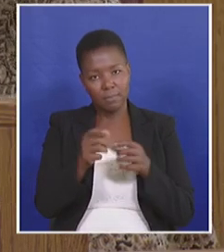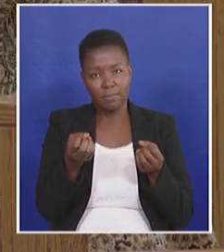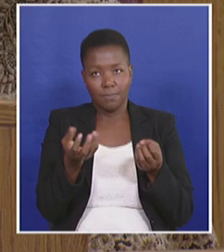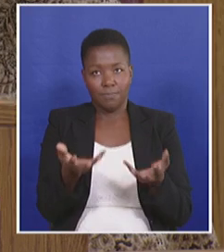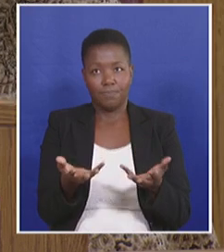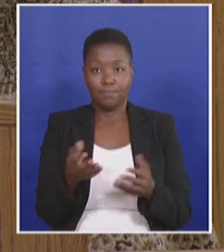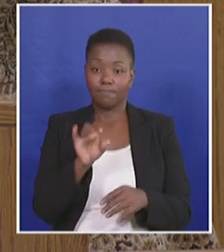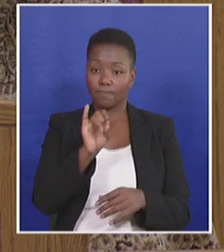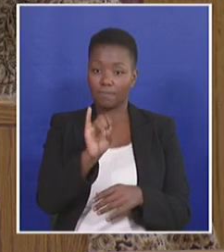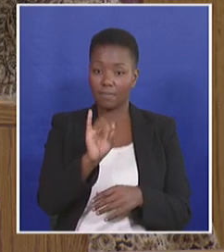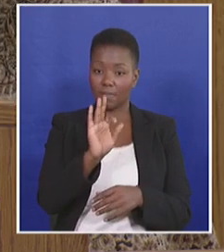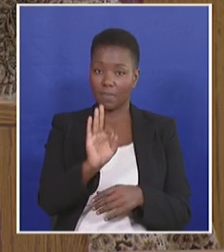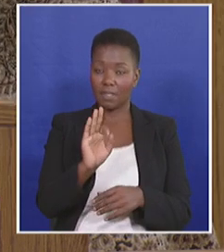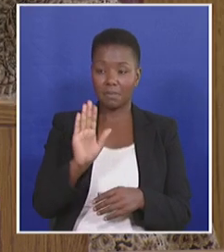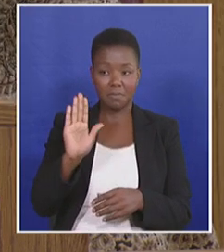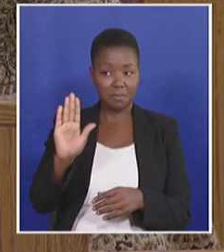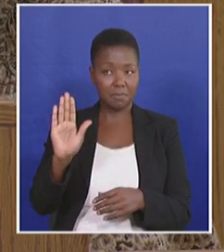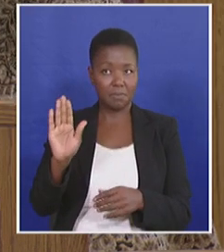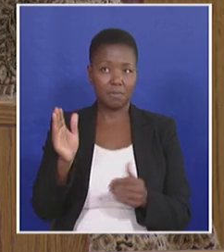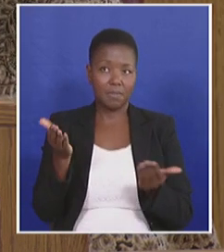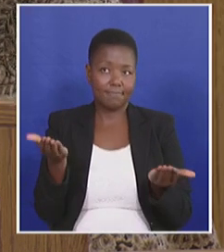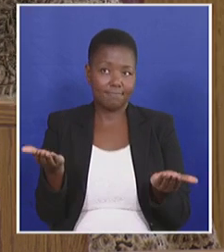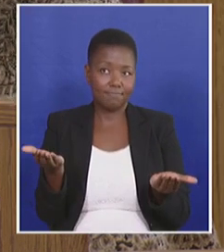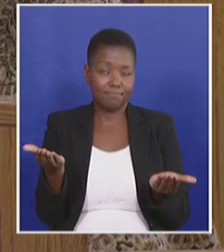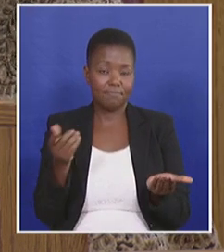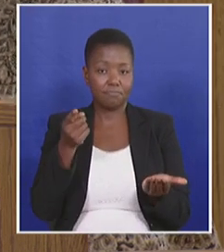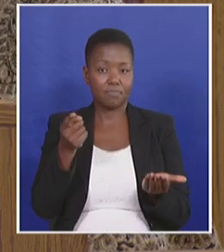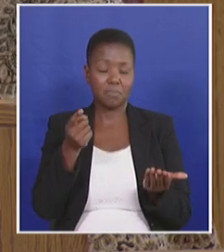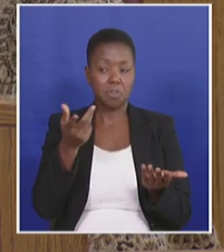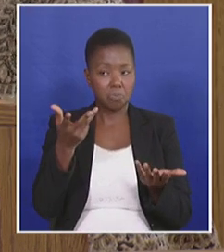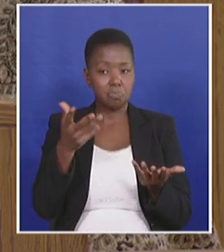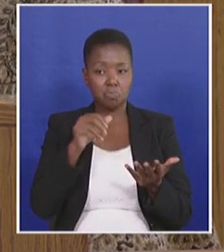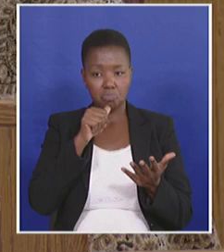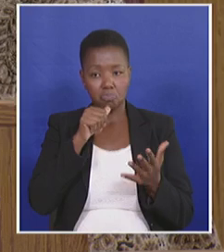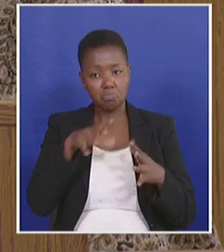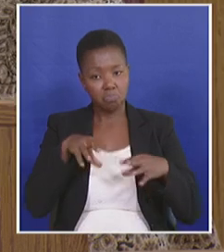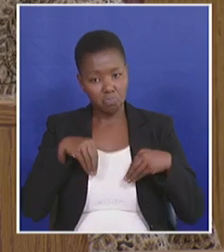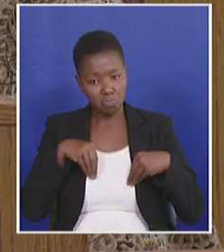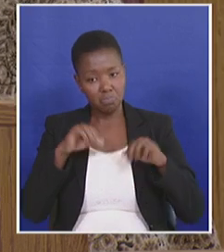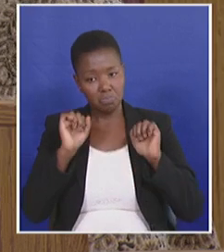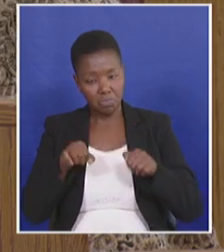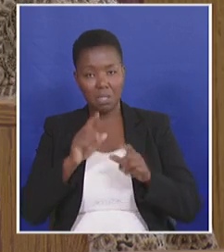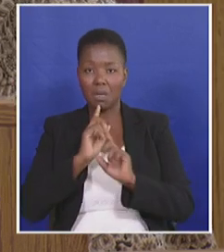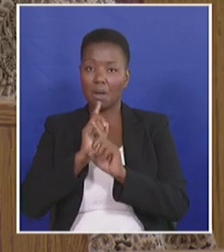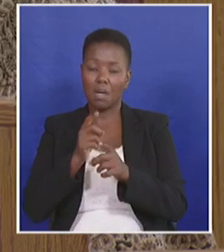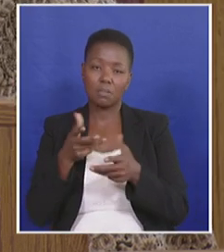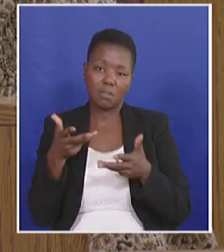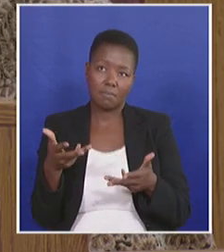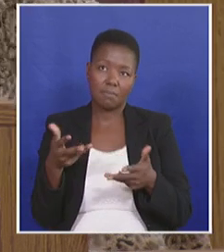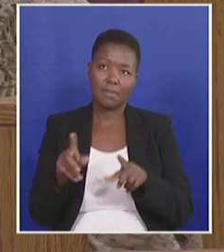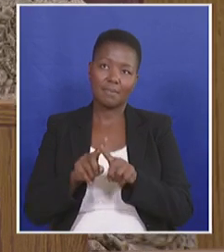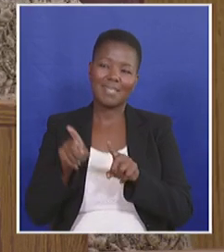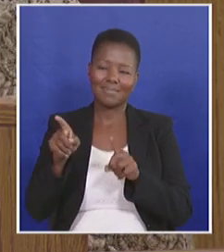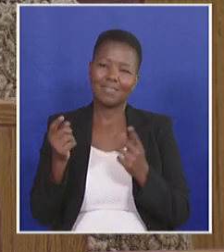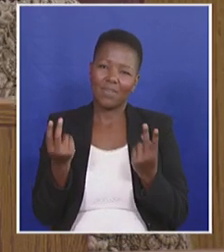more liberal view on the question, you may try to bring it in. It seems like it